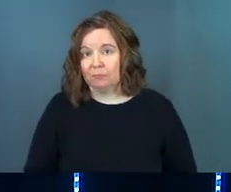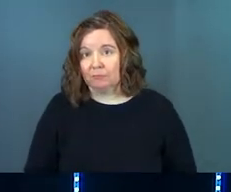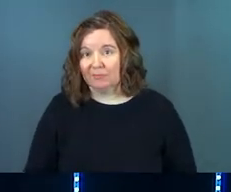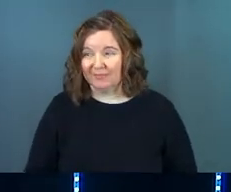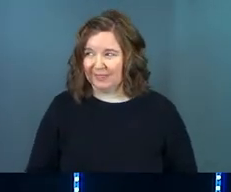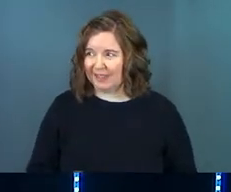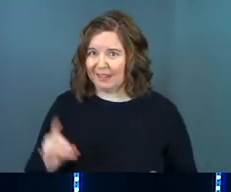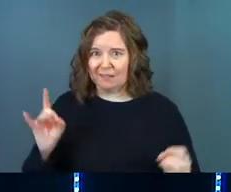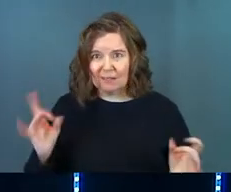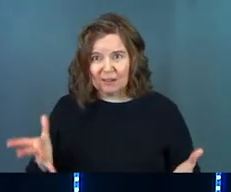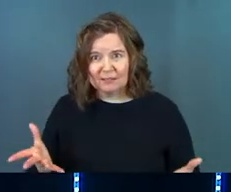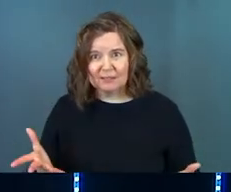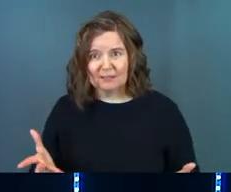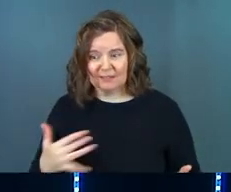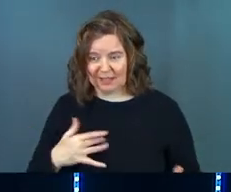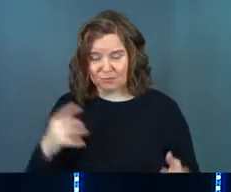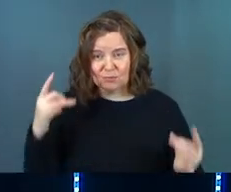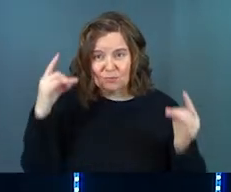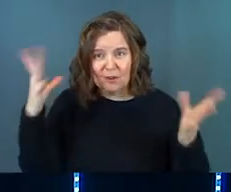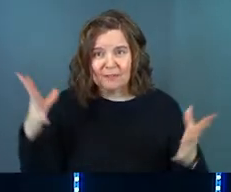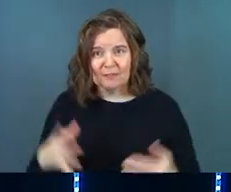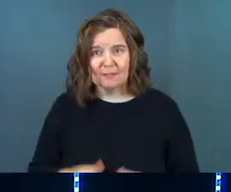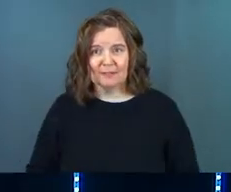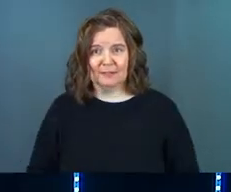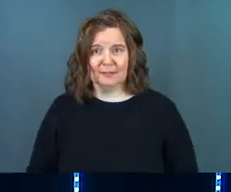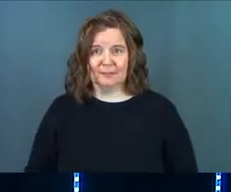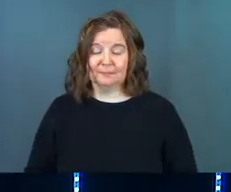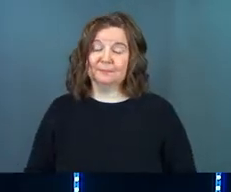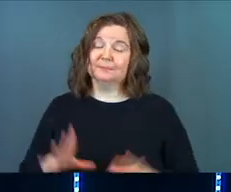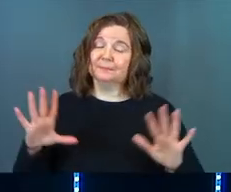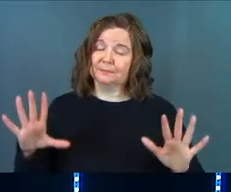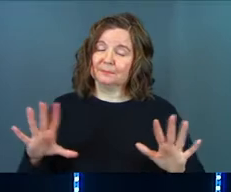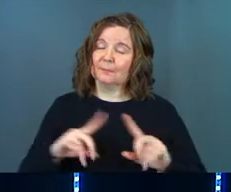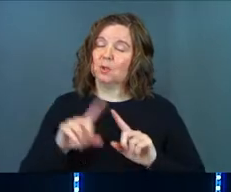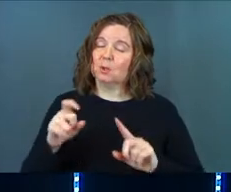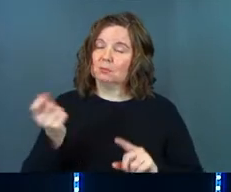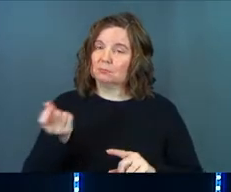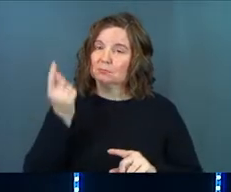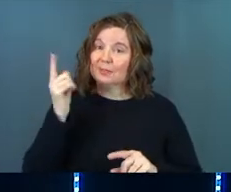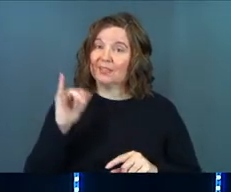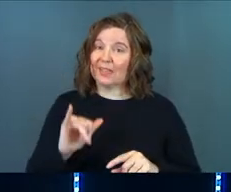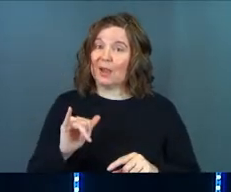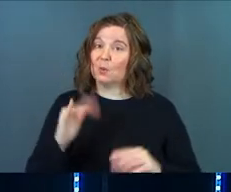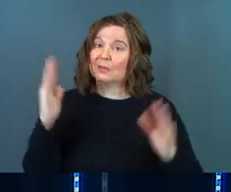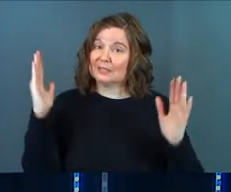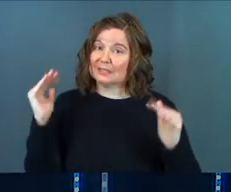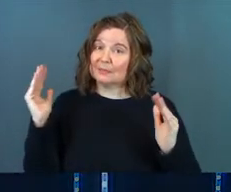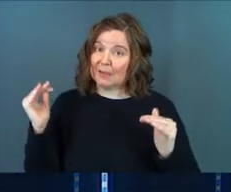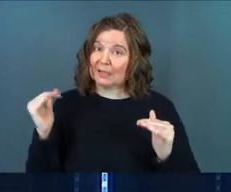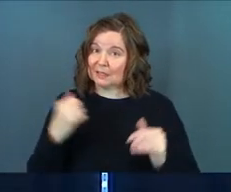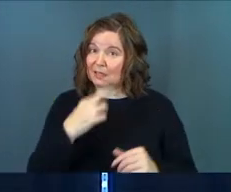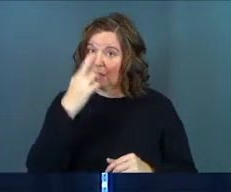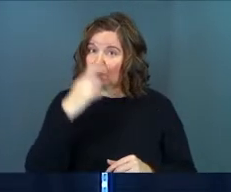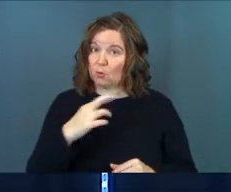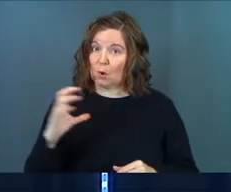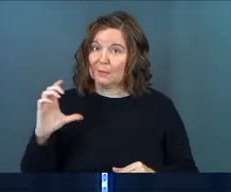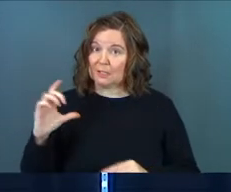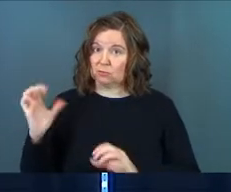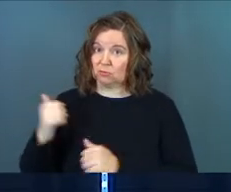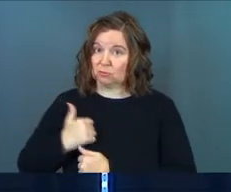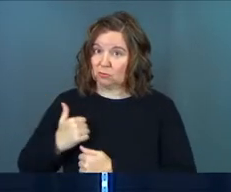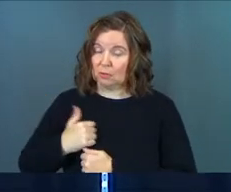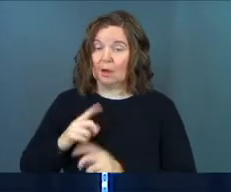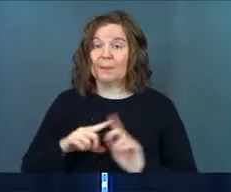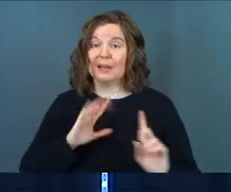Isn't that rough? It's rough. But you need to know that that was even expected of a Roman centurion.